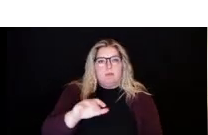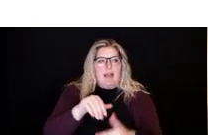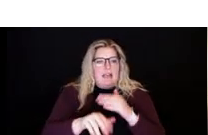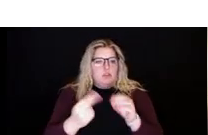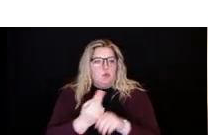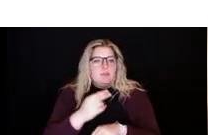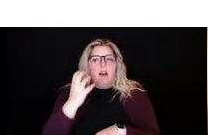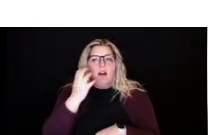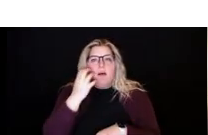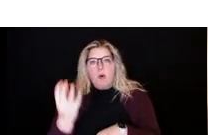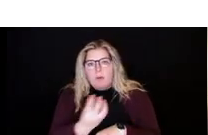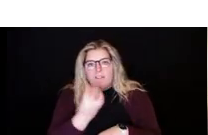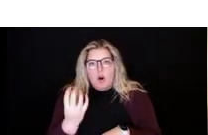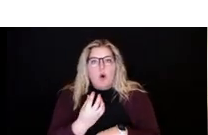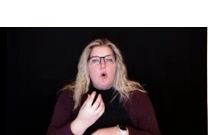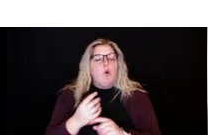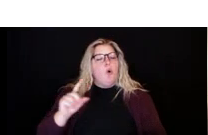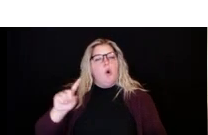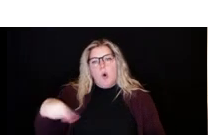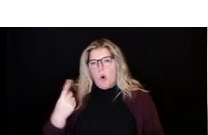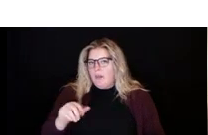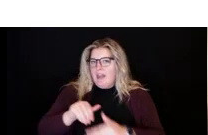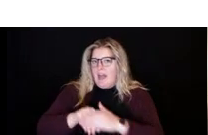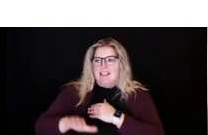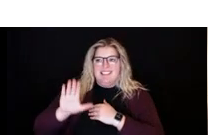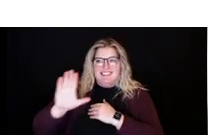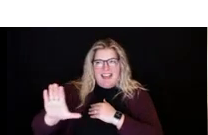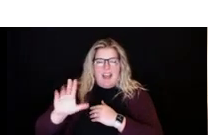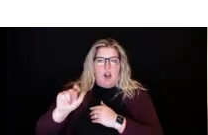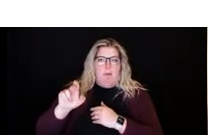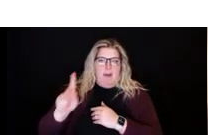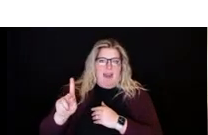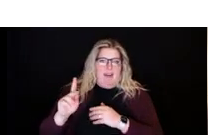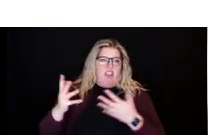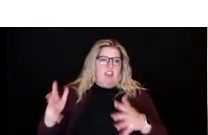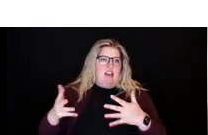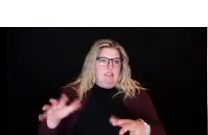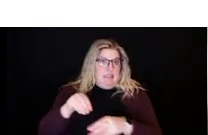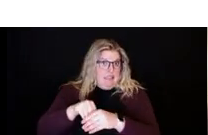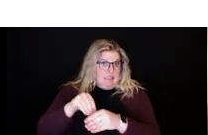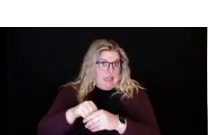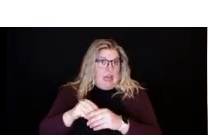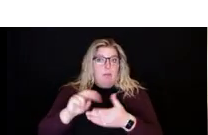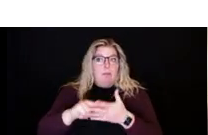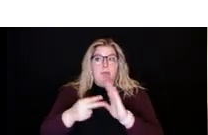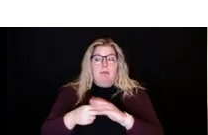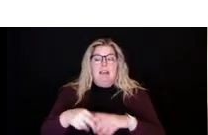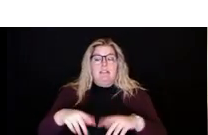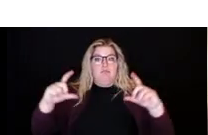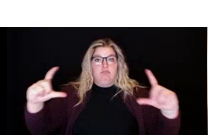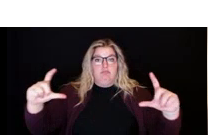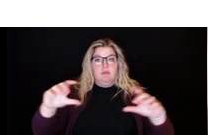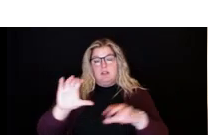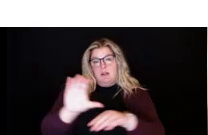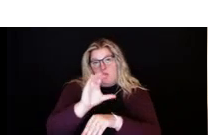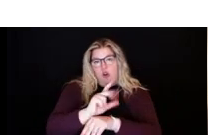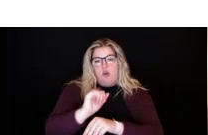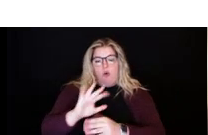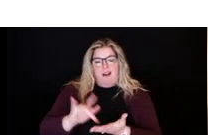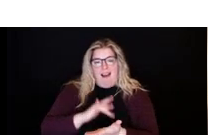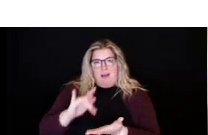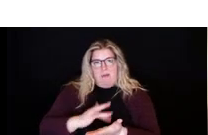always accessed within their bank branches, either on that desktop computer or on the iPads that they had